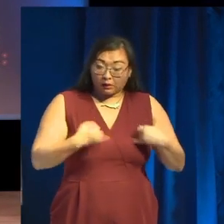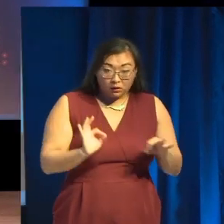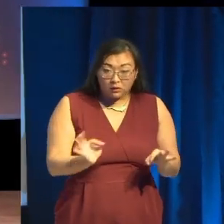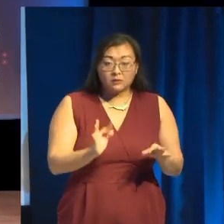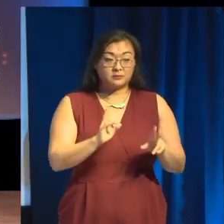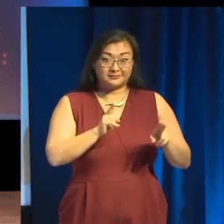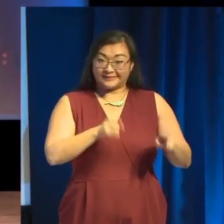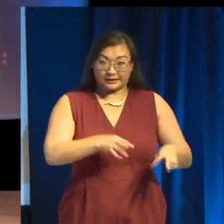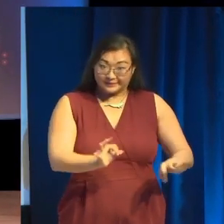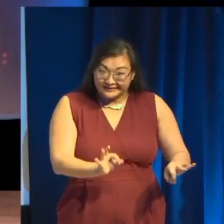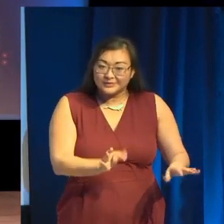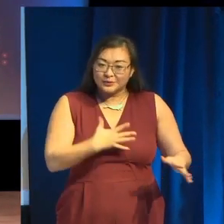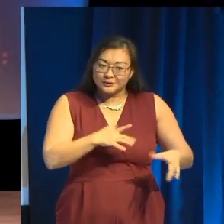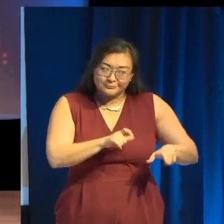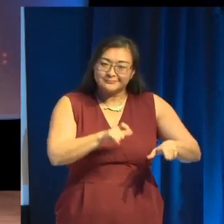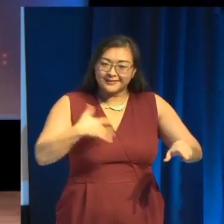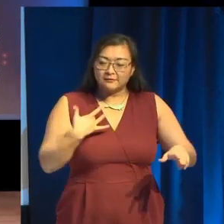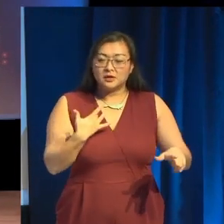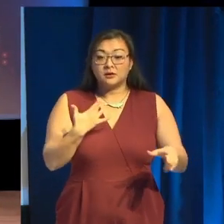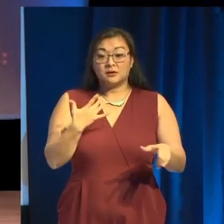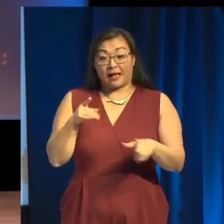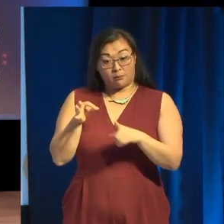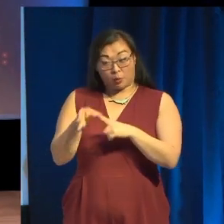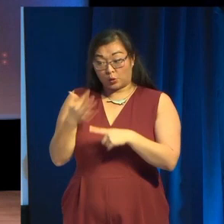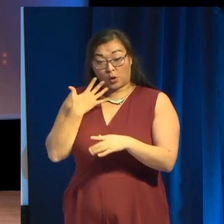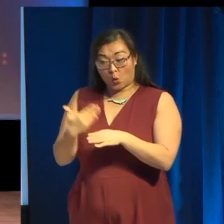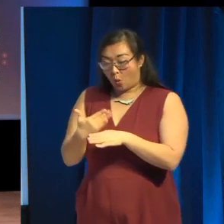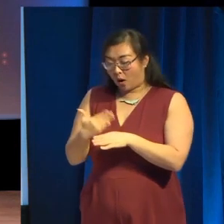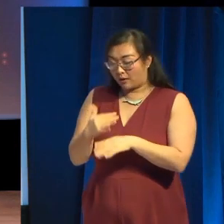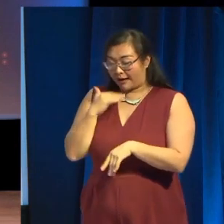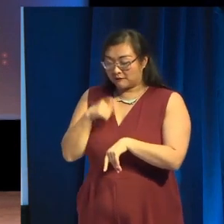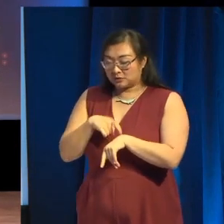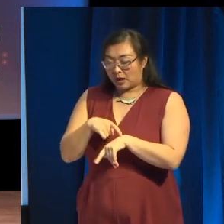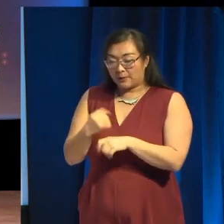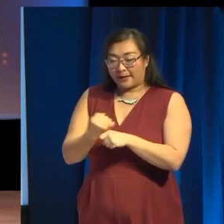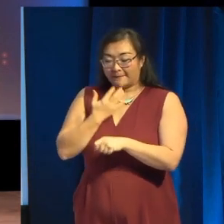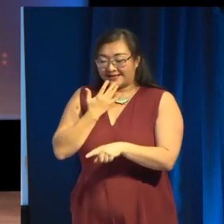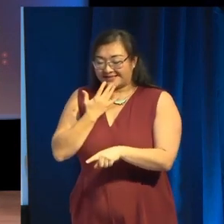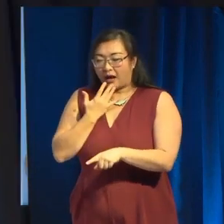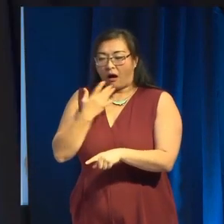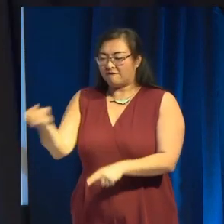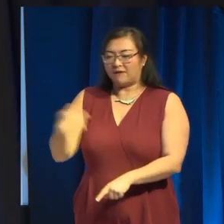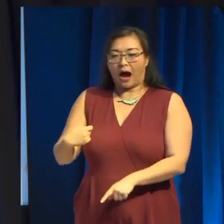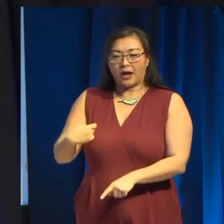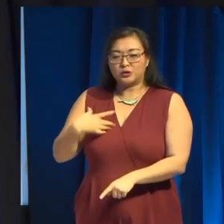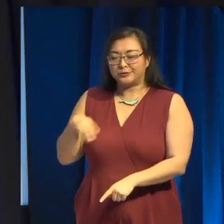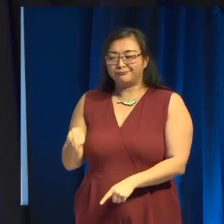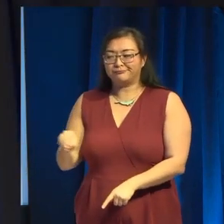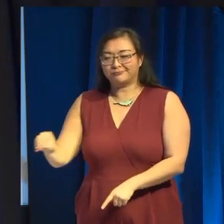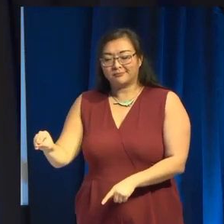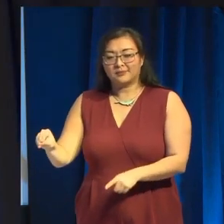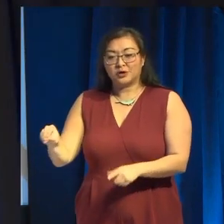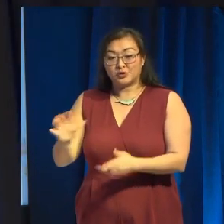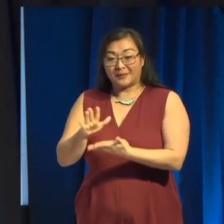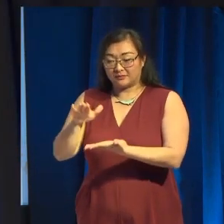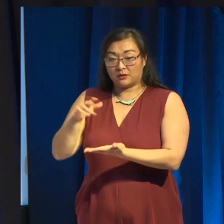point. Every time when you make a mistake at your work, you get fined, and that means you bring less money home. And that means that somebody can get sick, somebody can die because